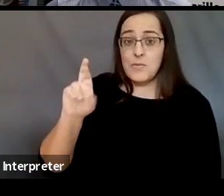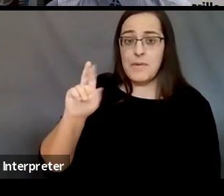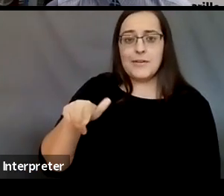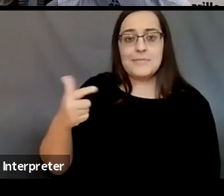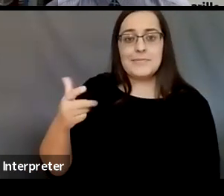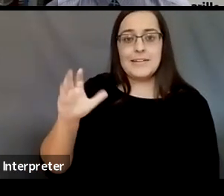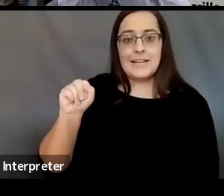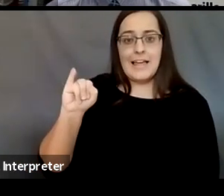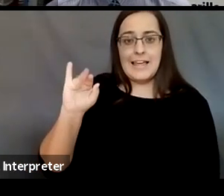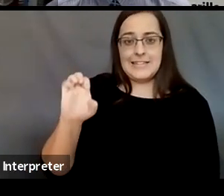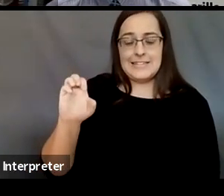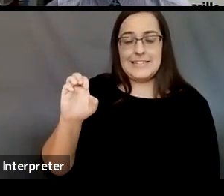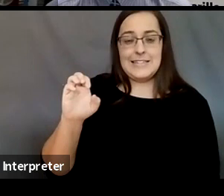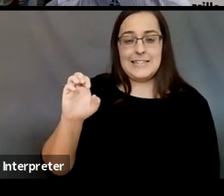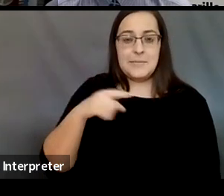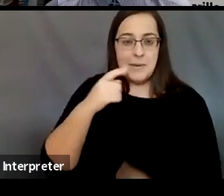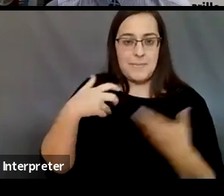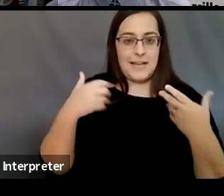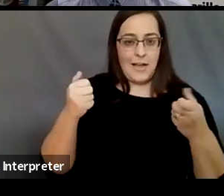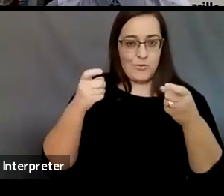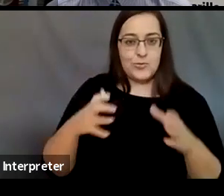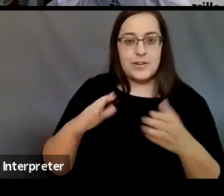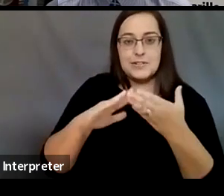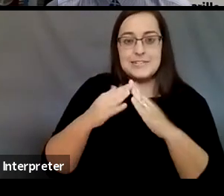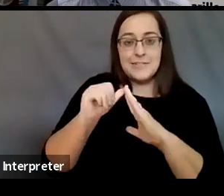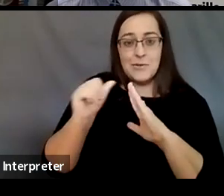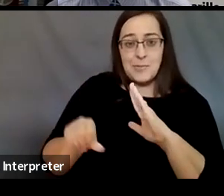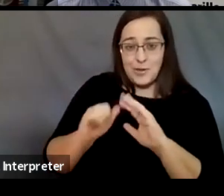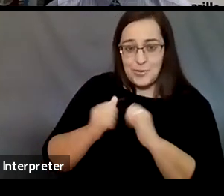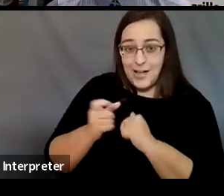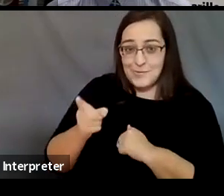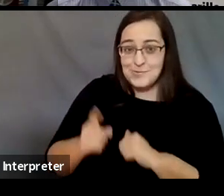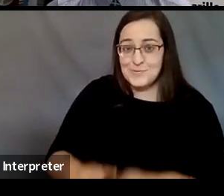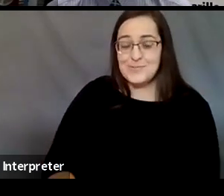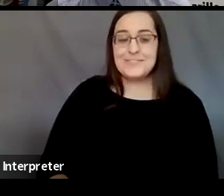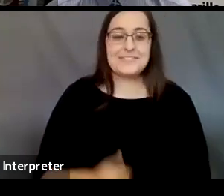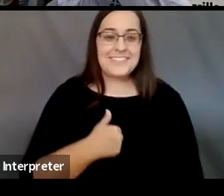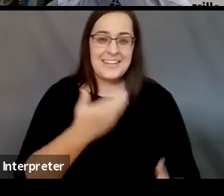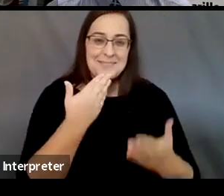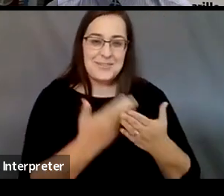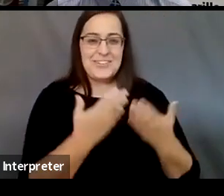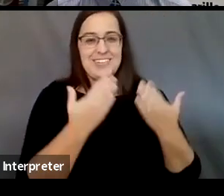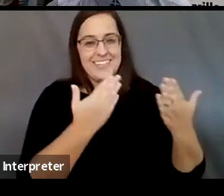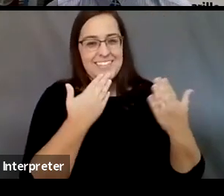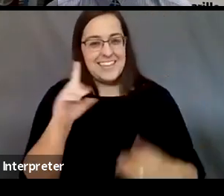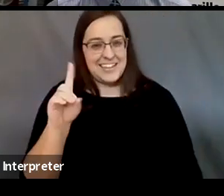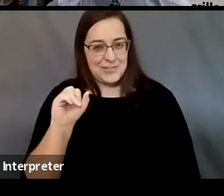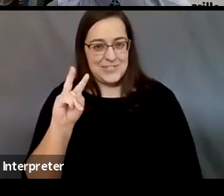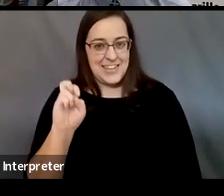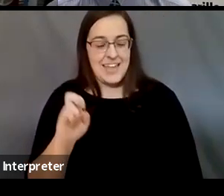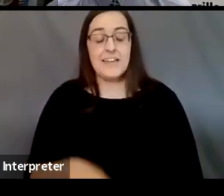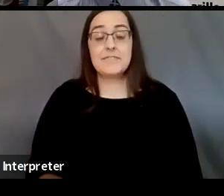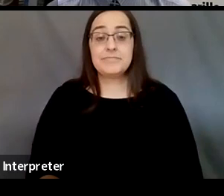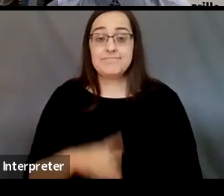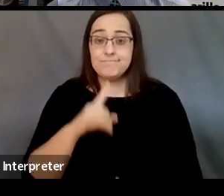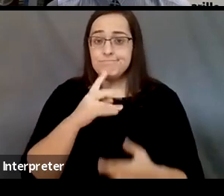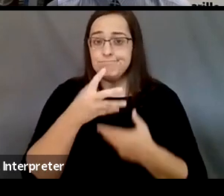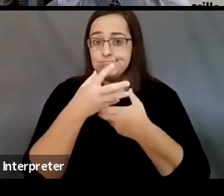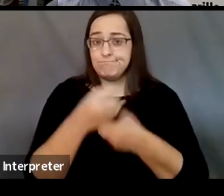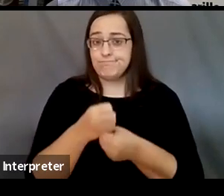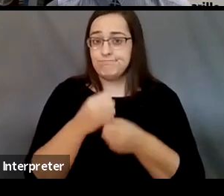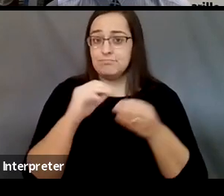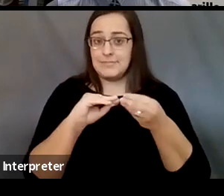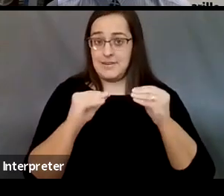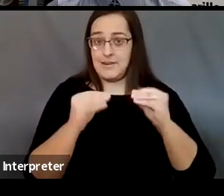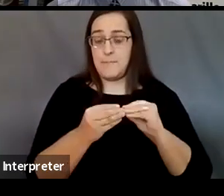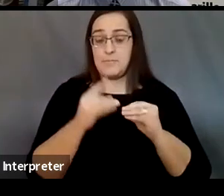Casie Stoughton, Public Health Director for City of Amarillo. Casie, how are you? I'm good. Thank you, Dave. Just a recap of the numbers